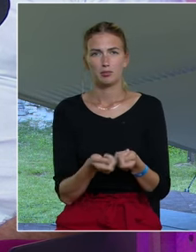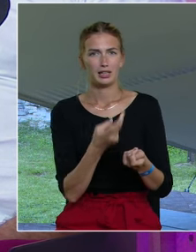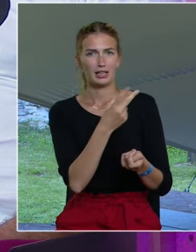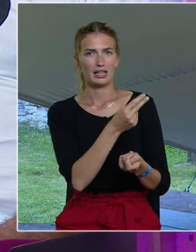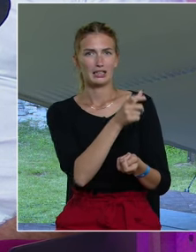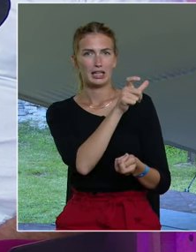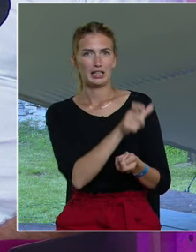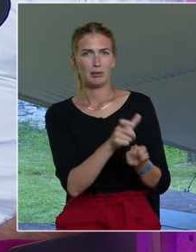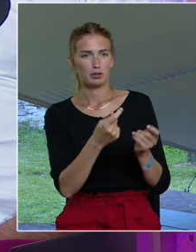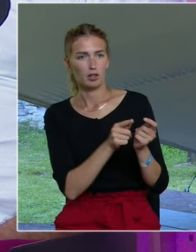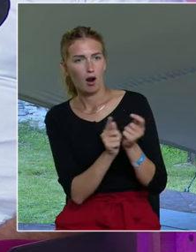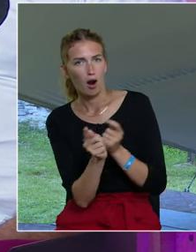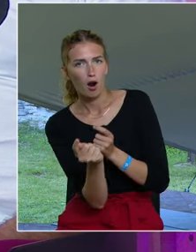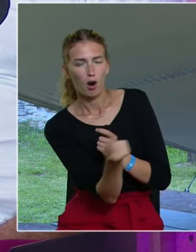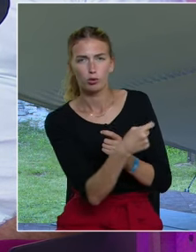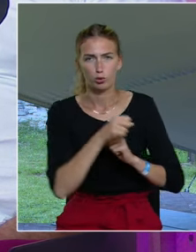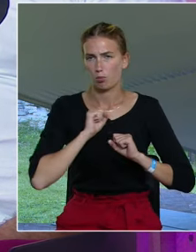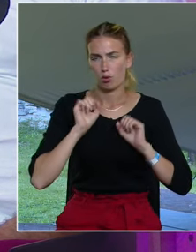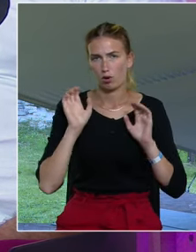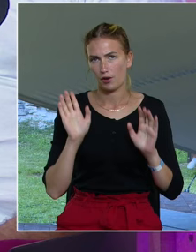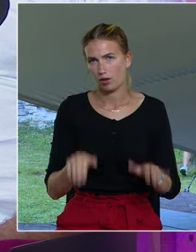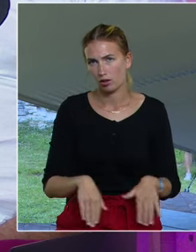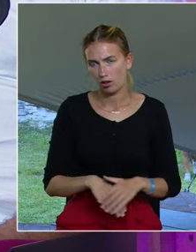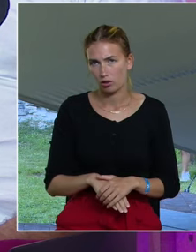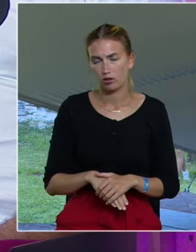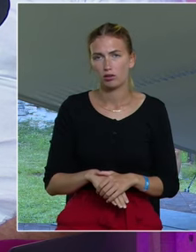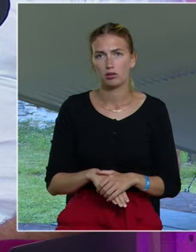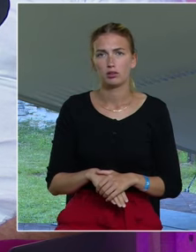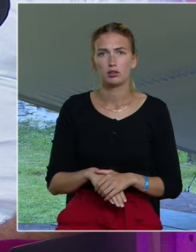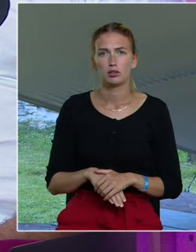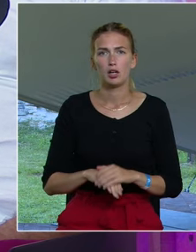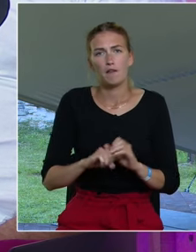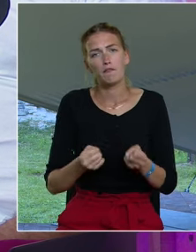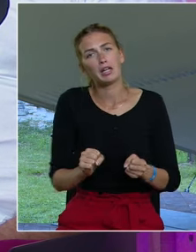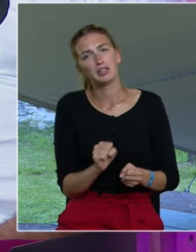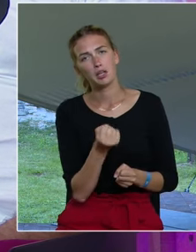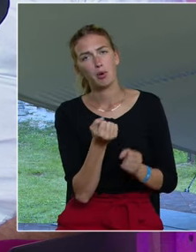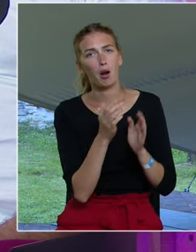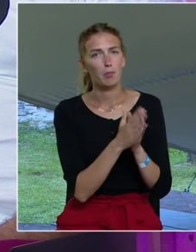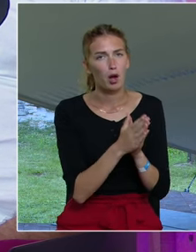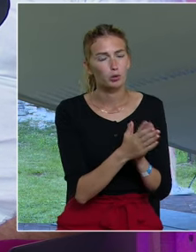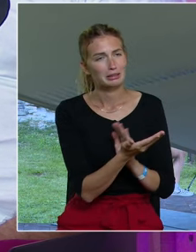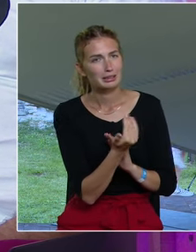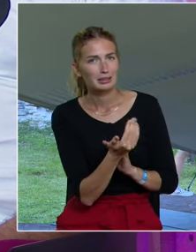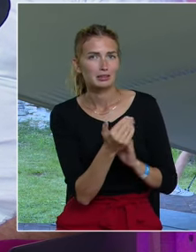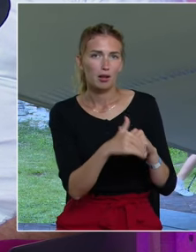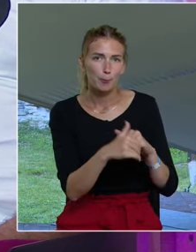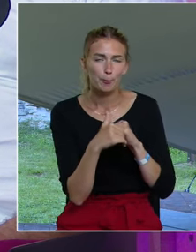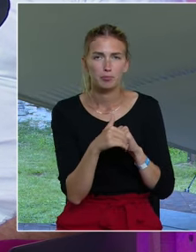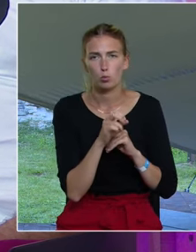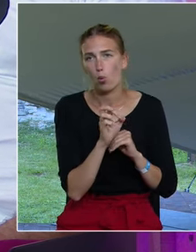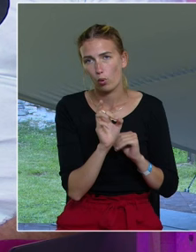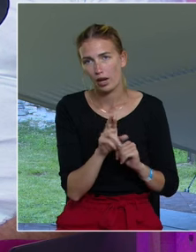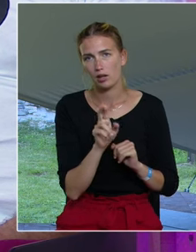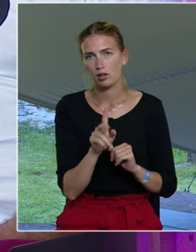you first get some coins from an exchange or ask a friend of yours to send a coin over. So